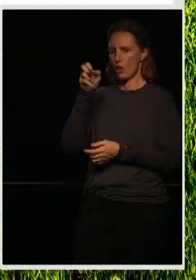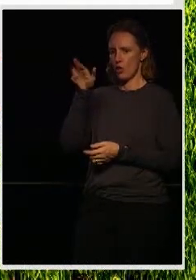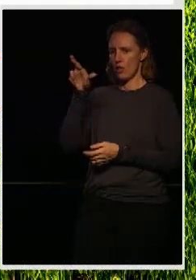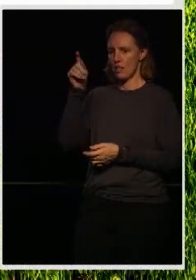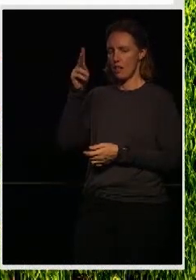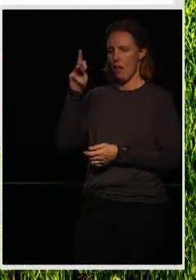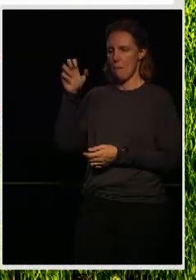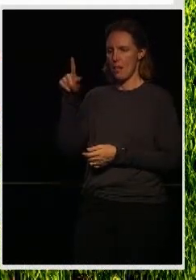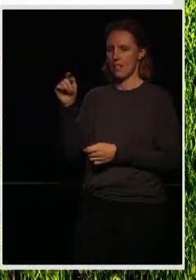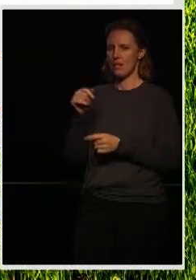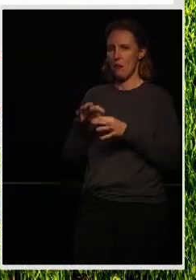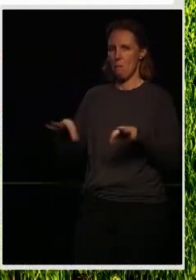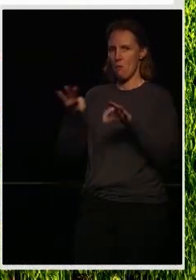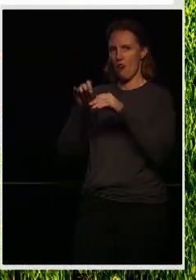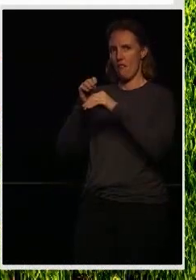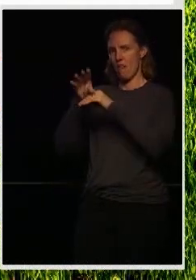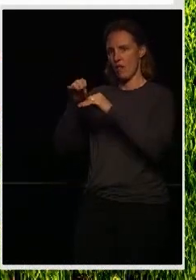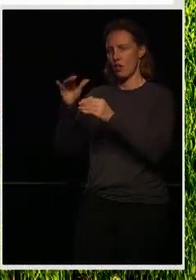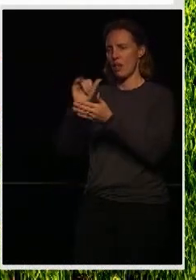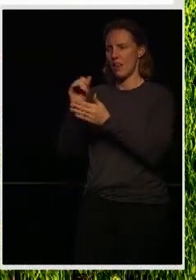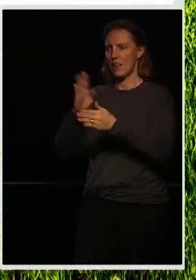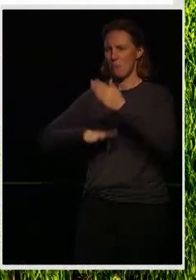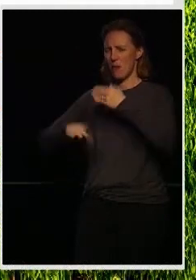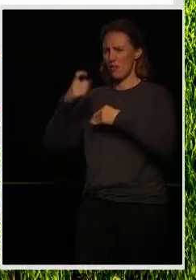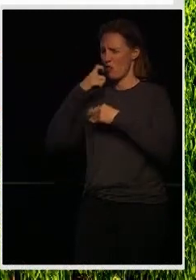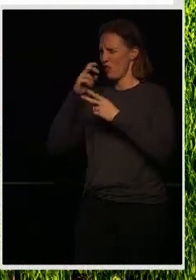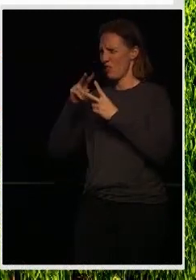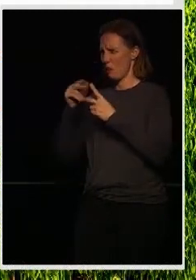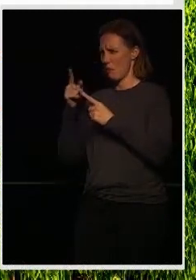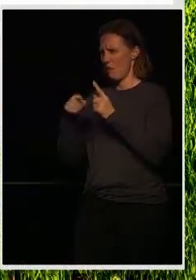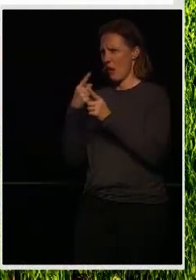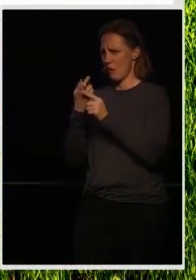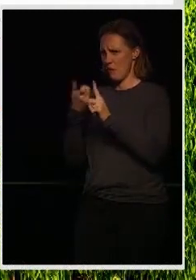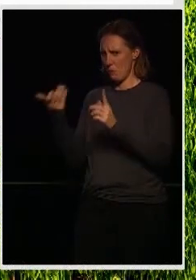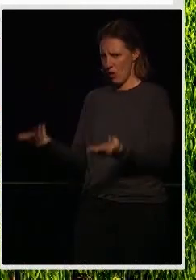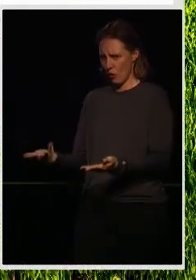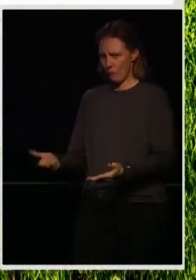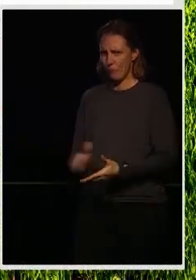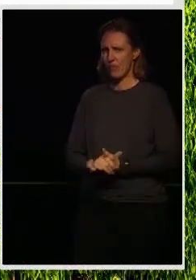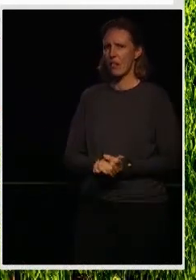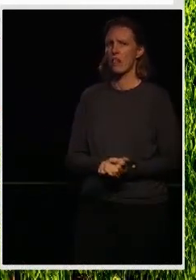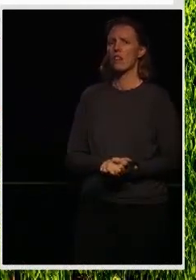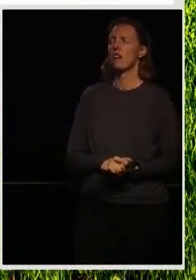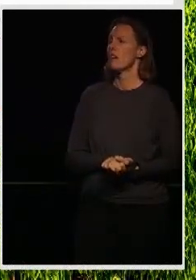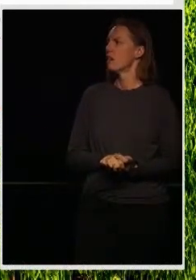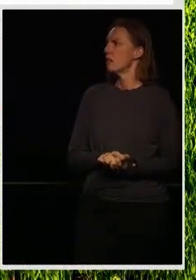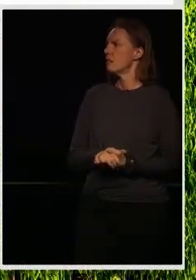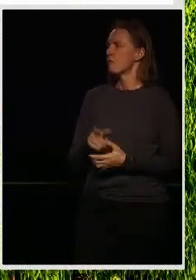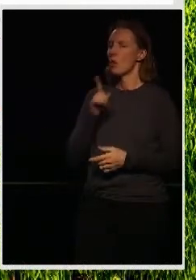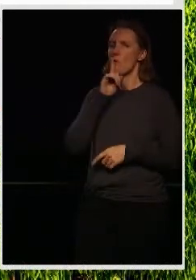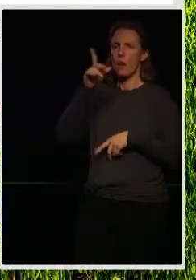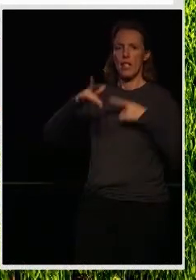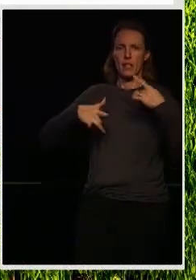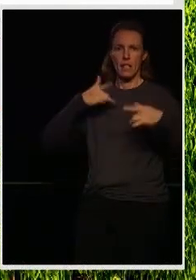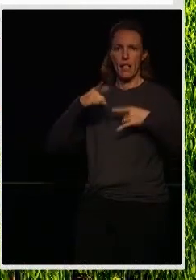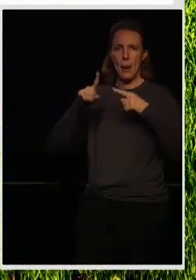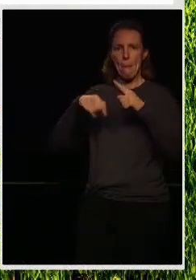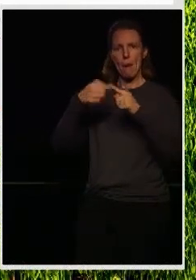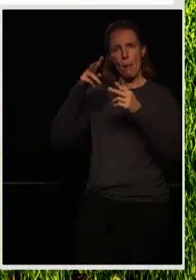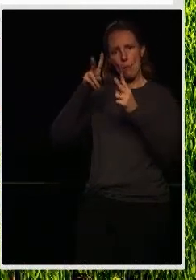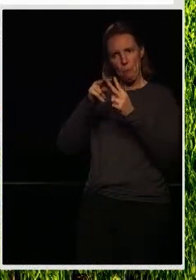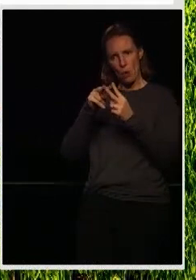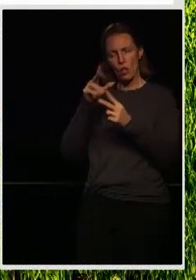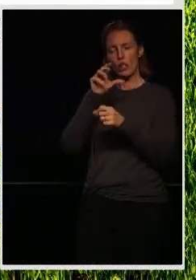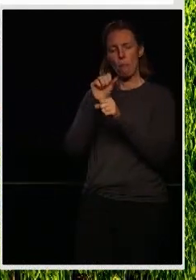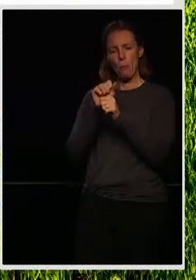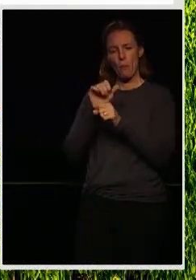member to our team, who's also based just a couple of hours from here. We're really excited about the partnerships and